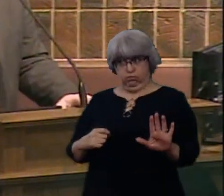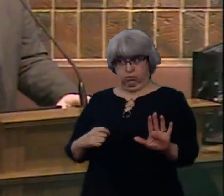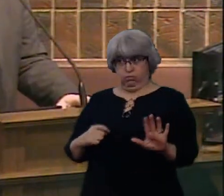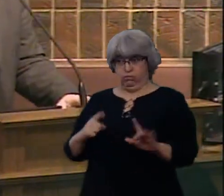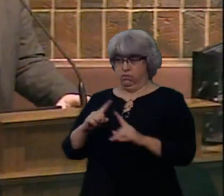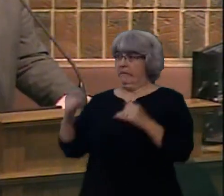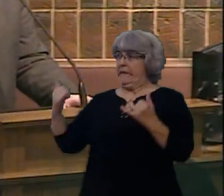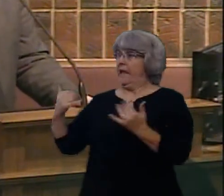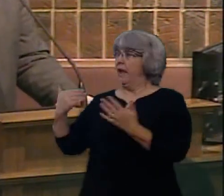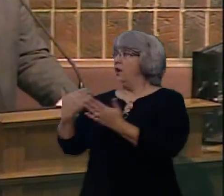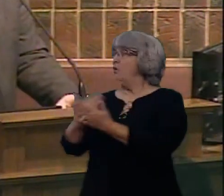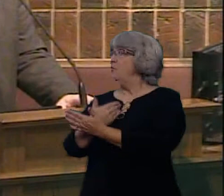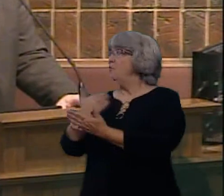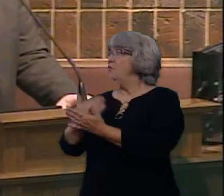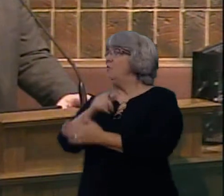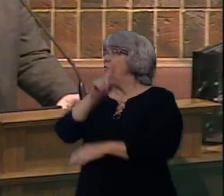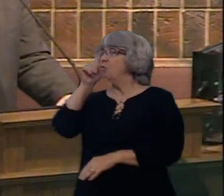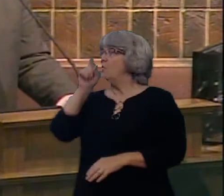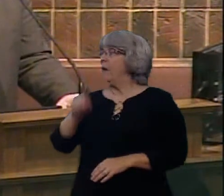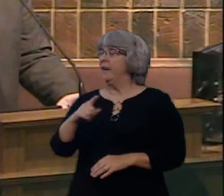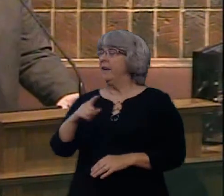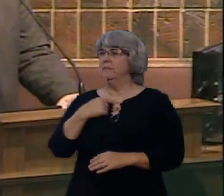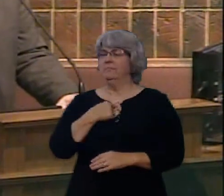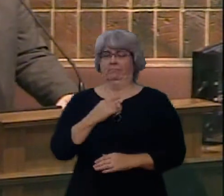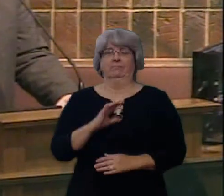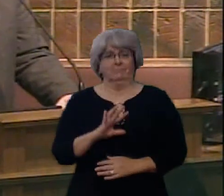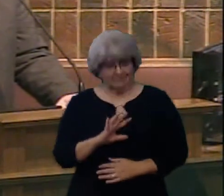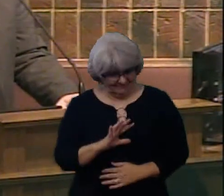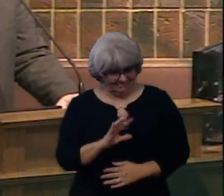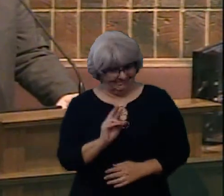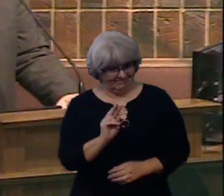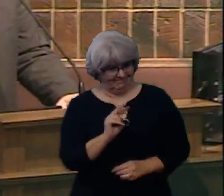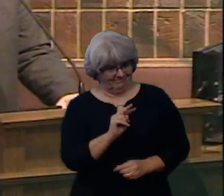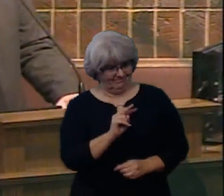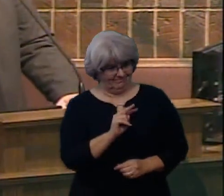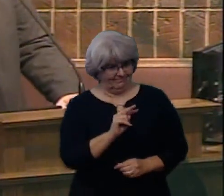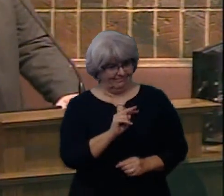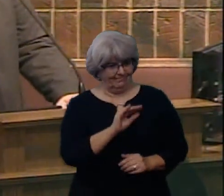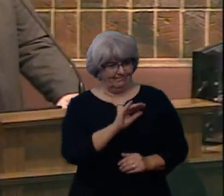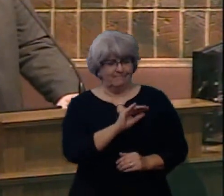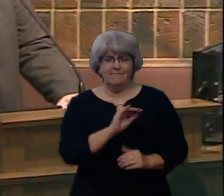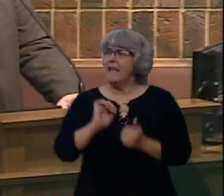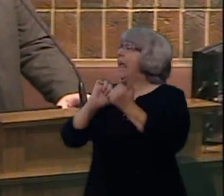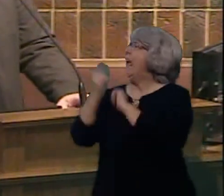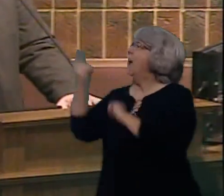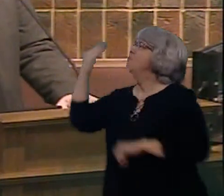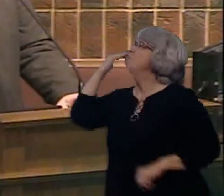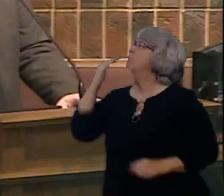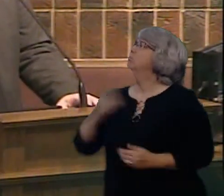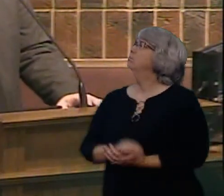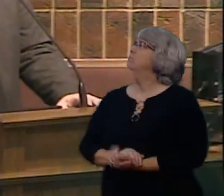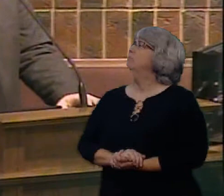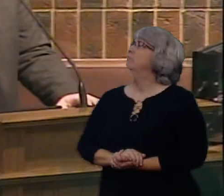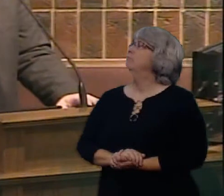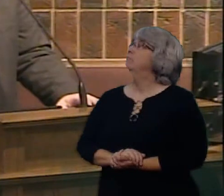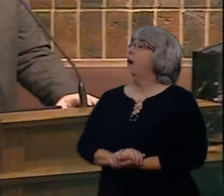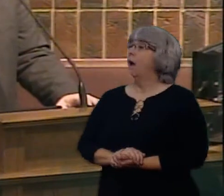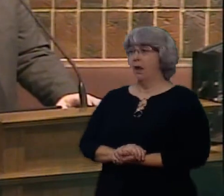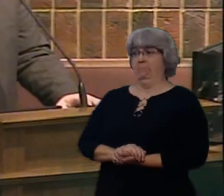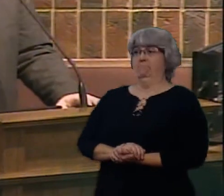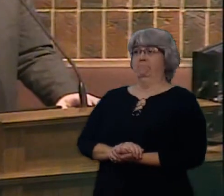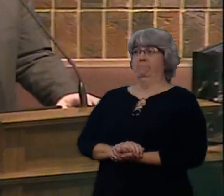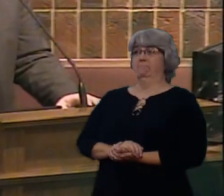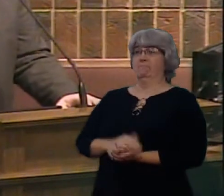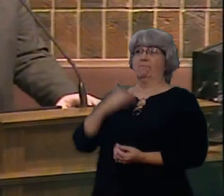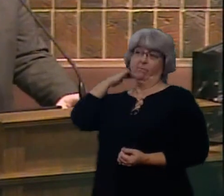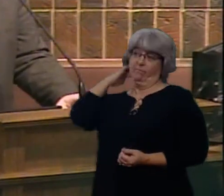asked that's a really interesting maybe pause was, how do you know? Oh, okay.